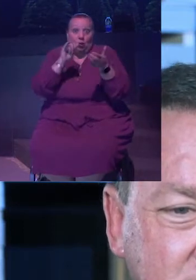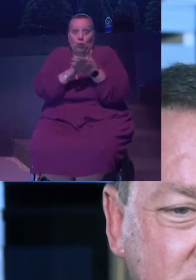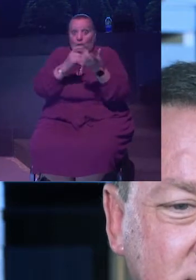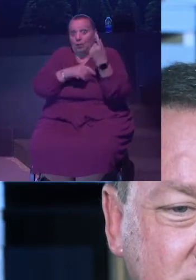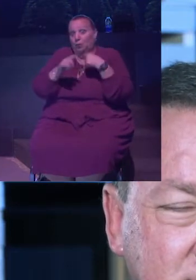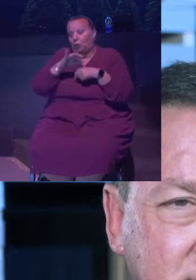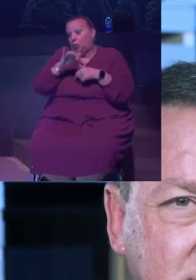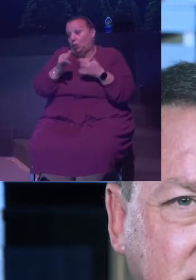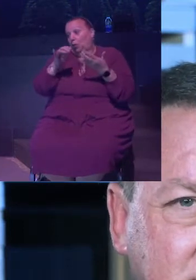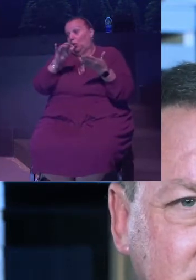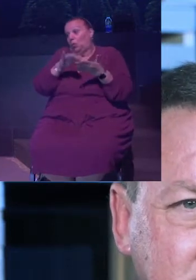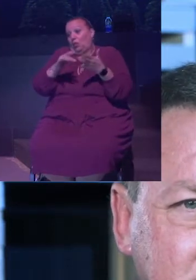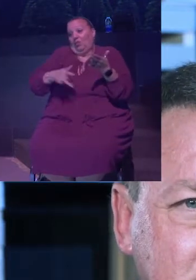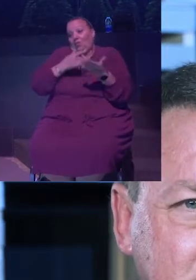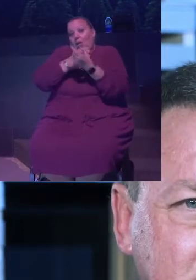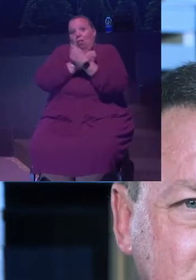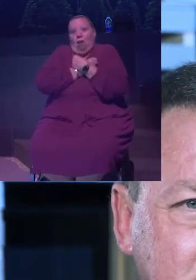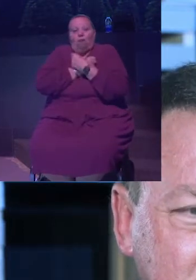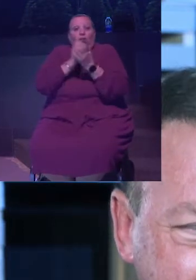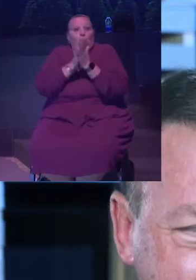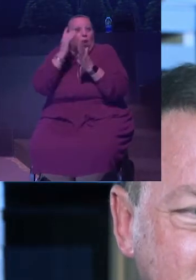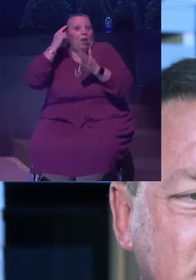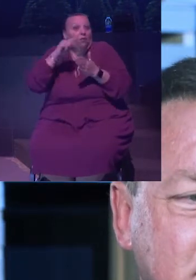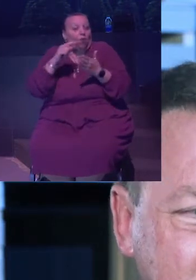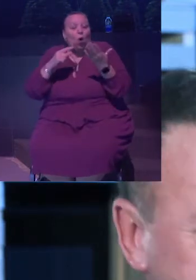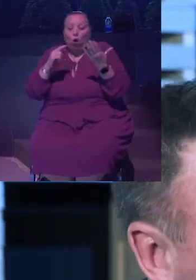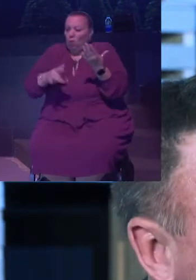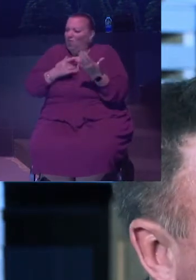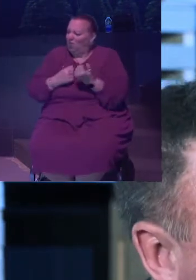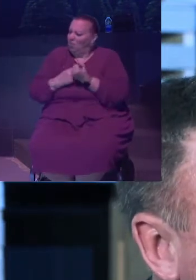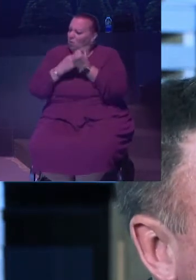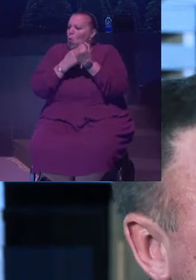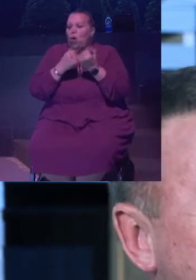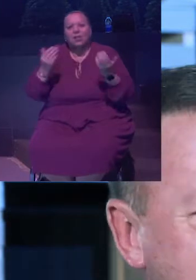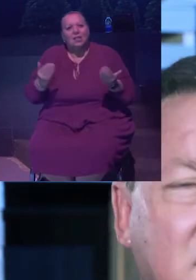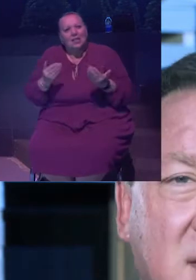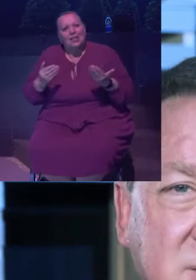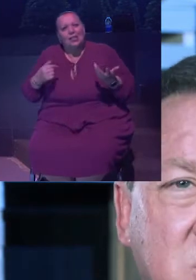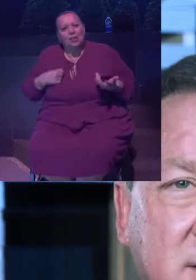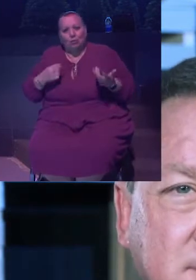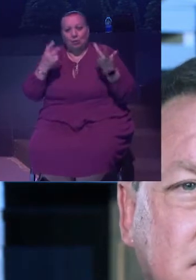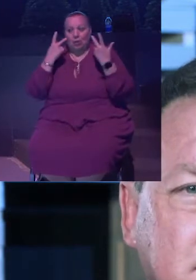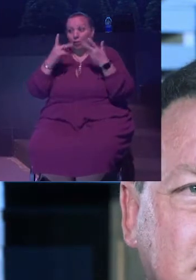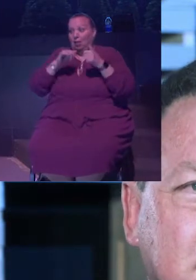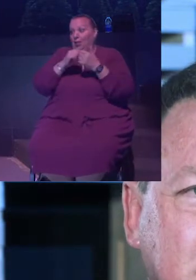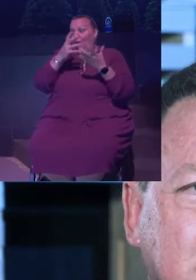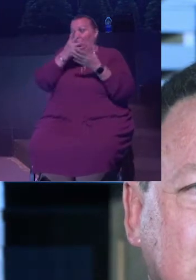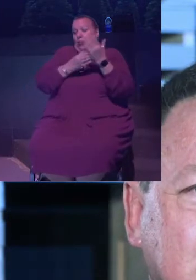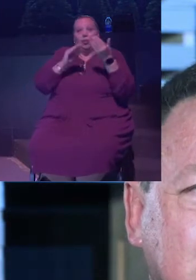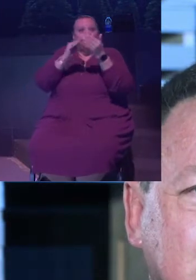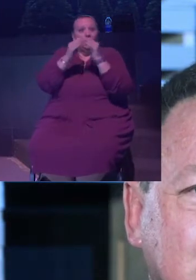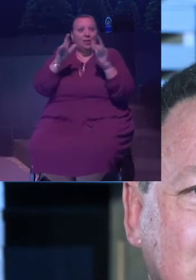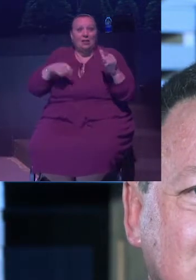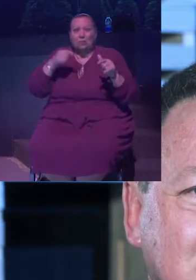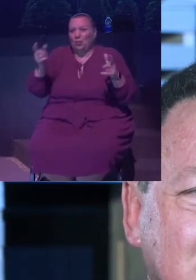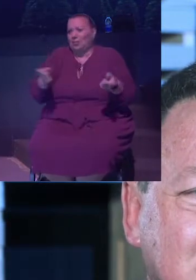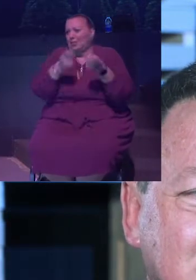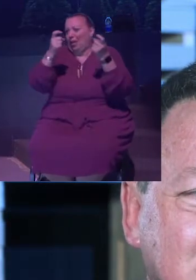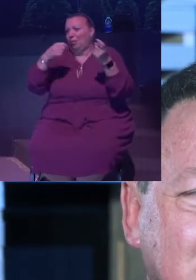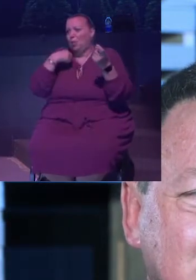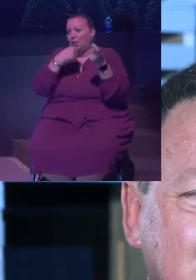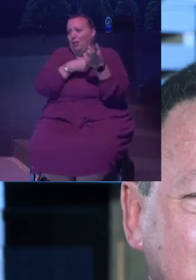community. We feel loved, we feel prayed for, we feel supported in our highs and our lows. I love that community wants to celebrate